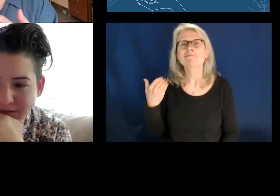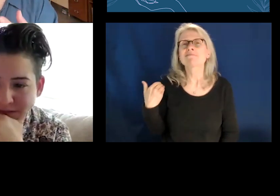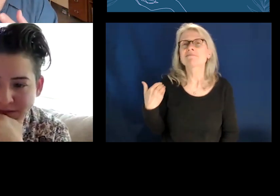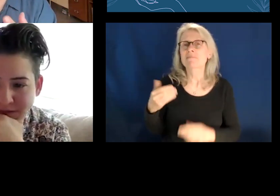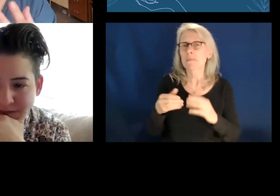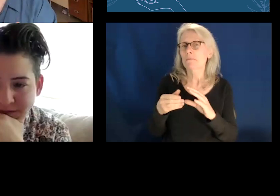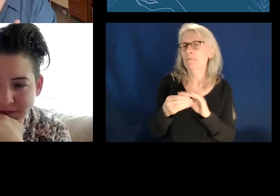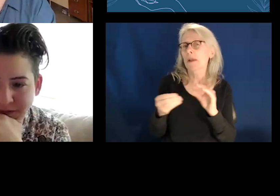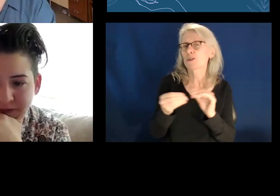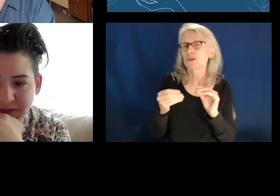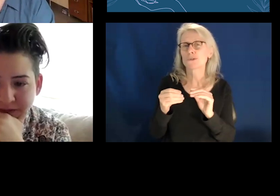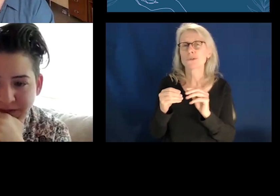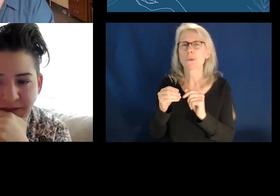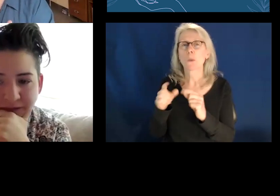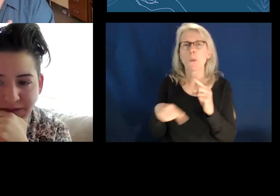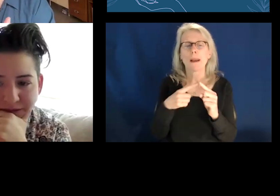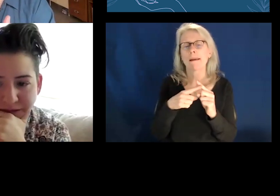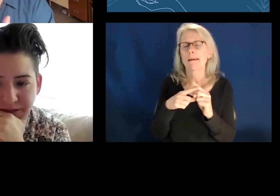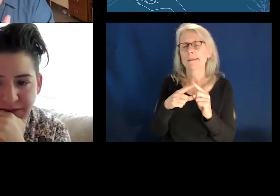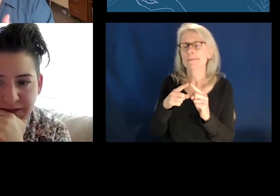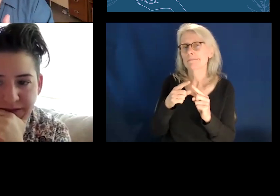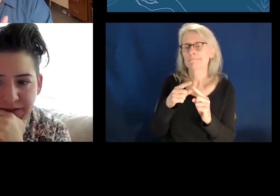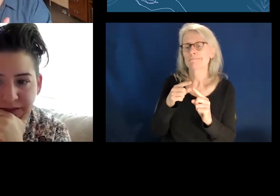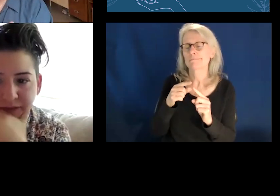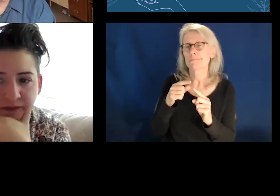between challenging processes